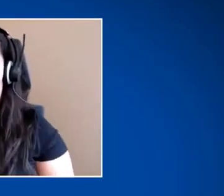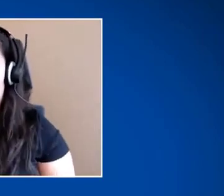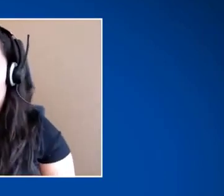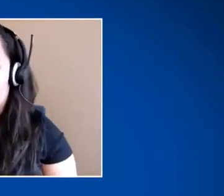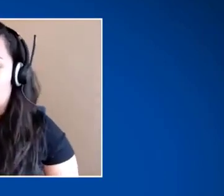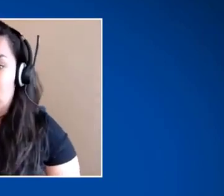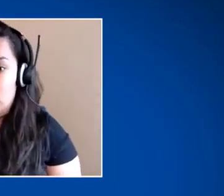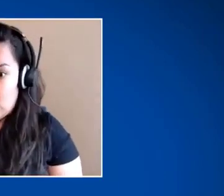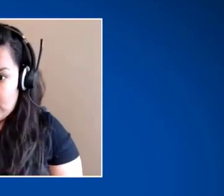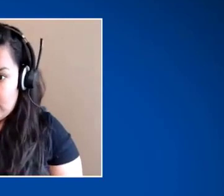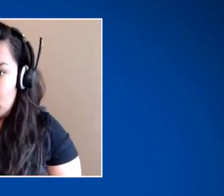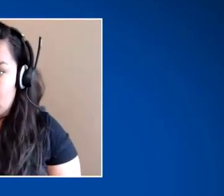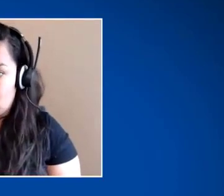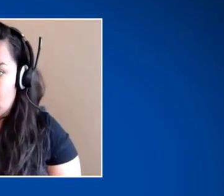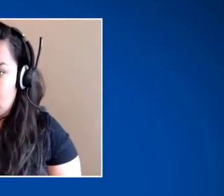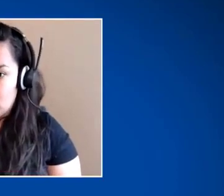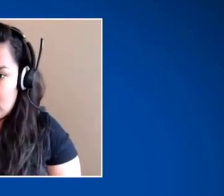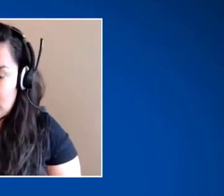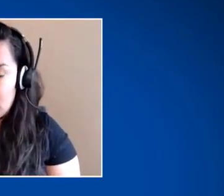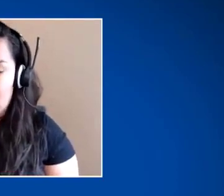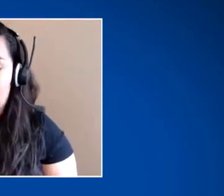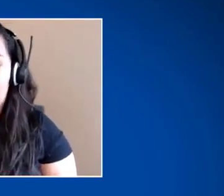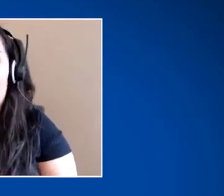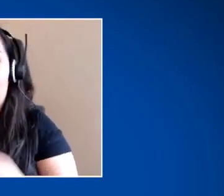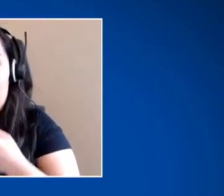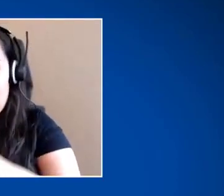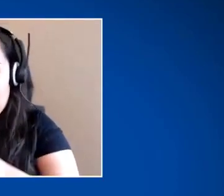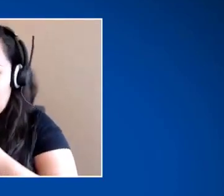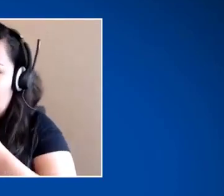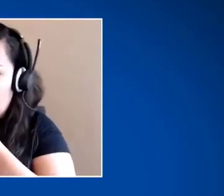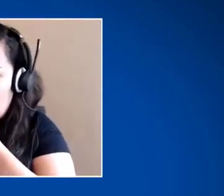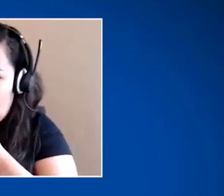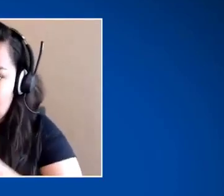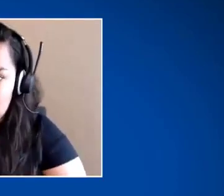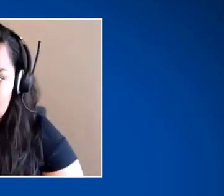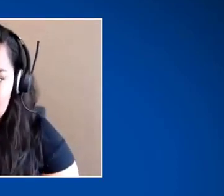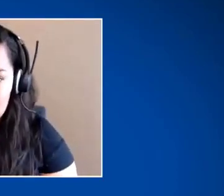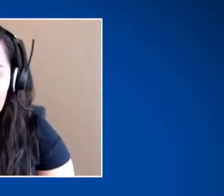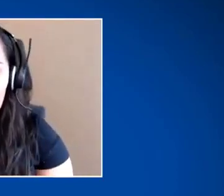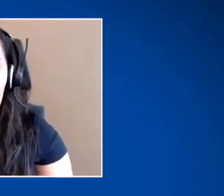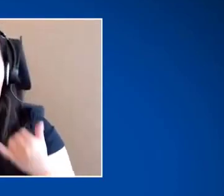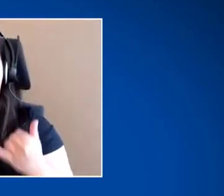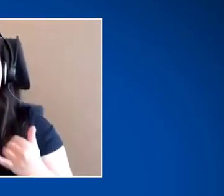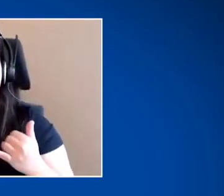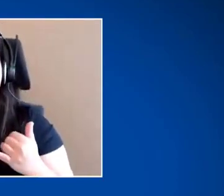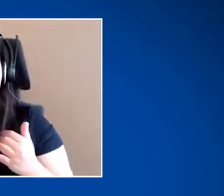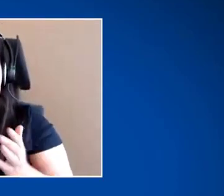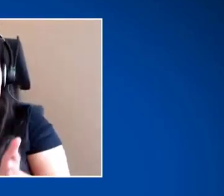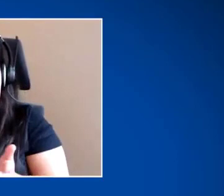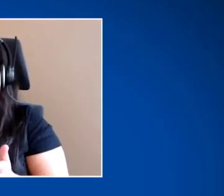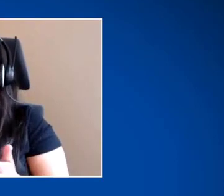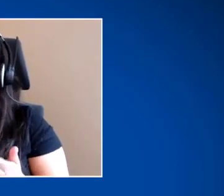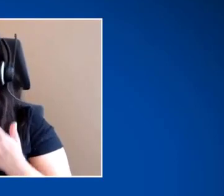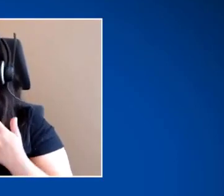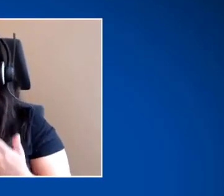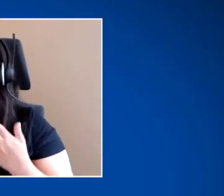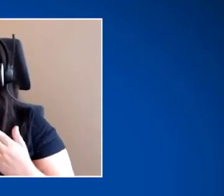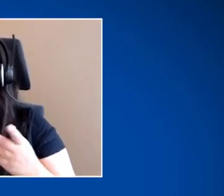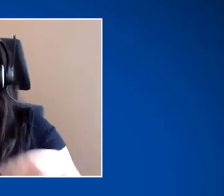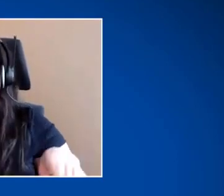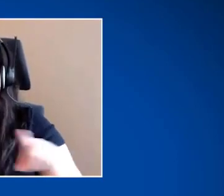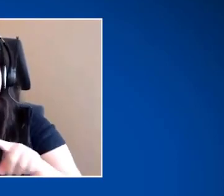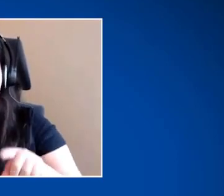2025, and later. And I'd like to take this opportunity again to thank those of you